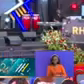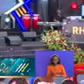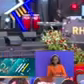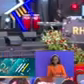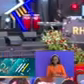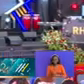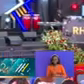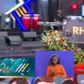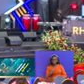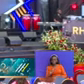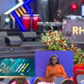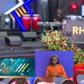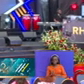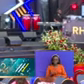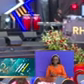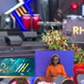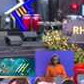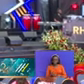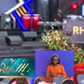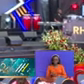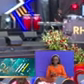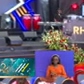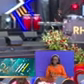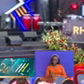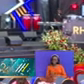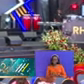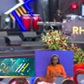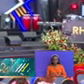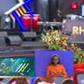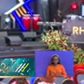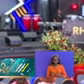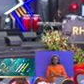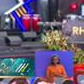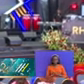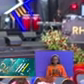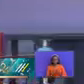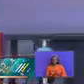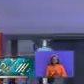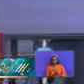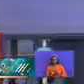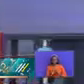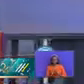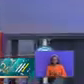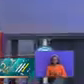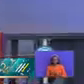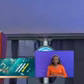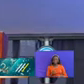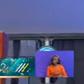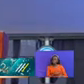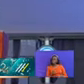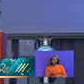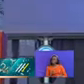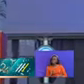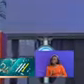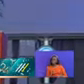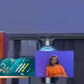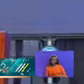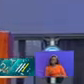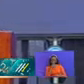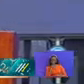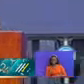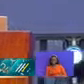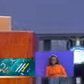that time in the book of 1 Chronicles 12:32 the Bible says and the son